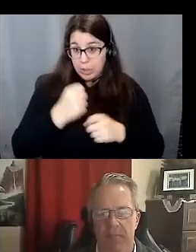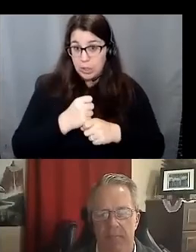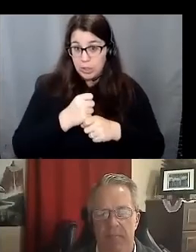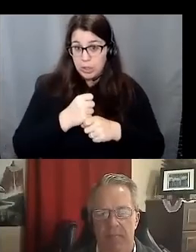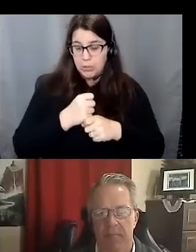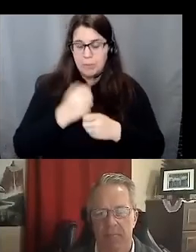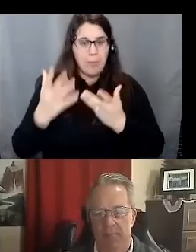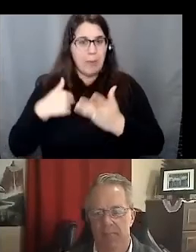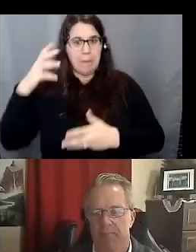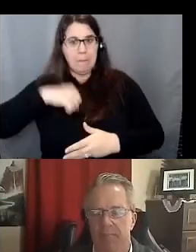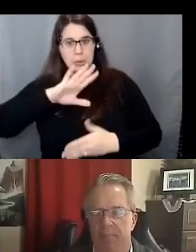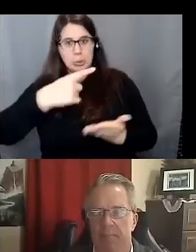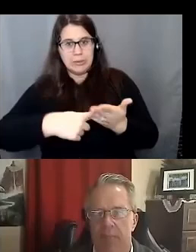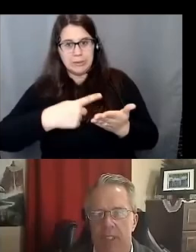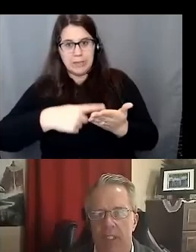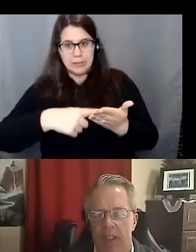when discussing it.